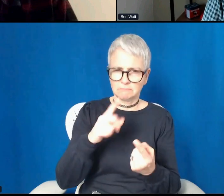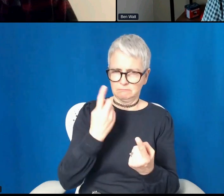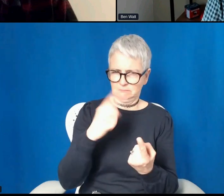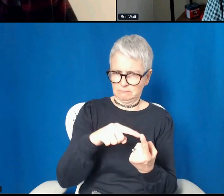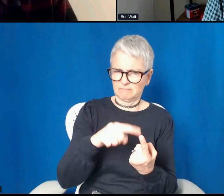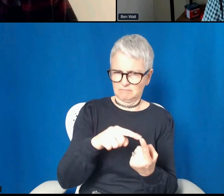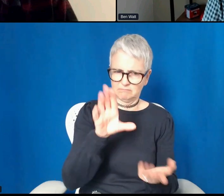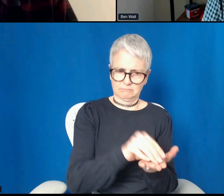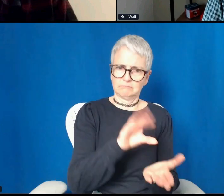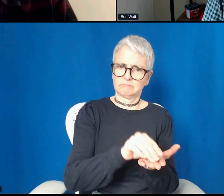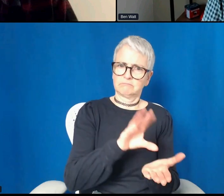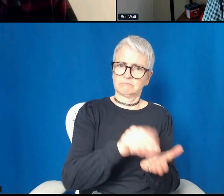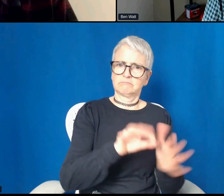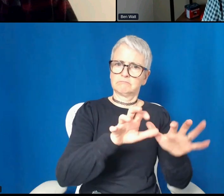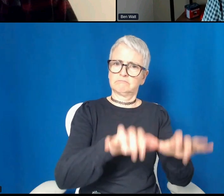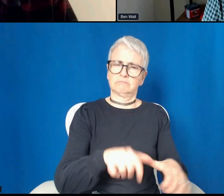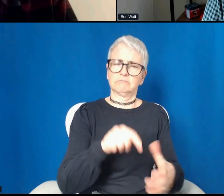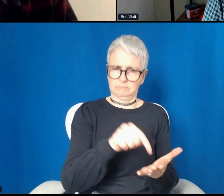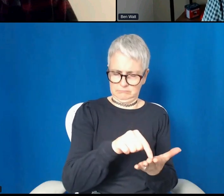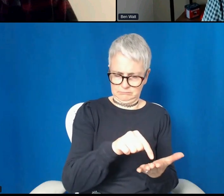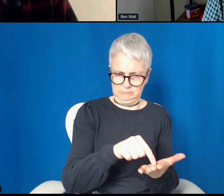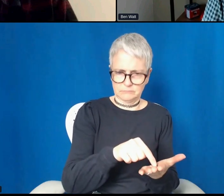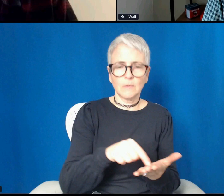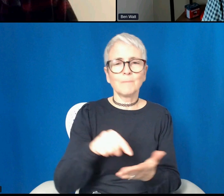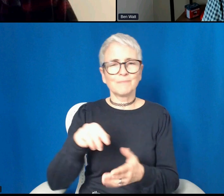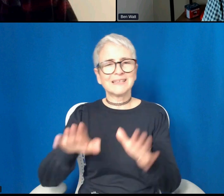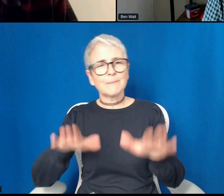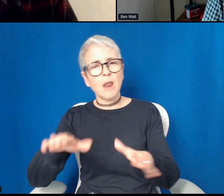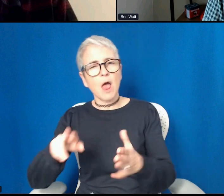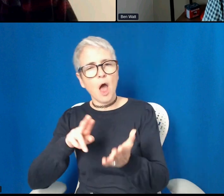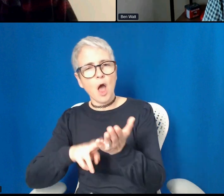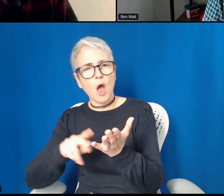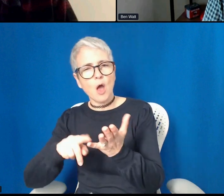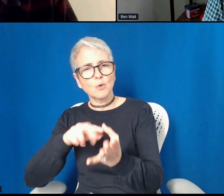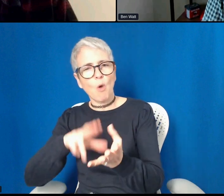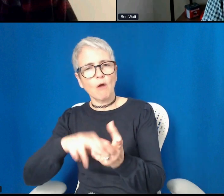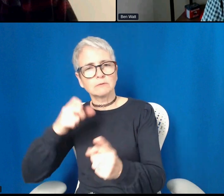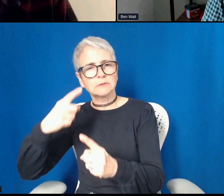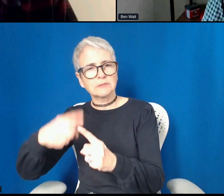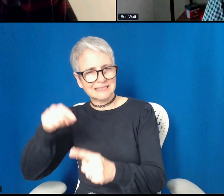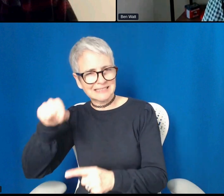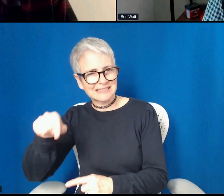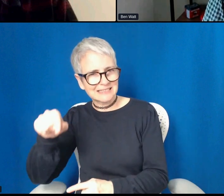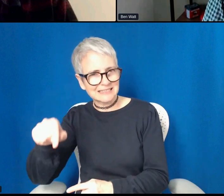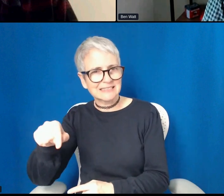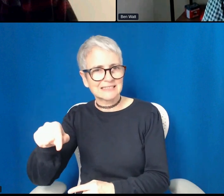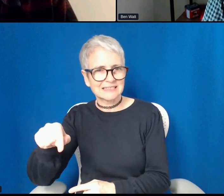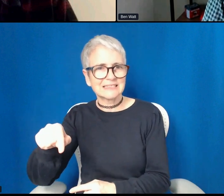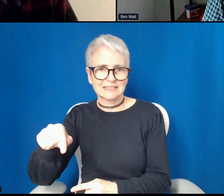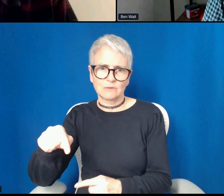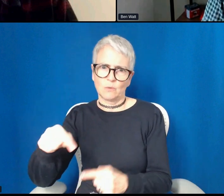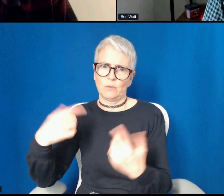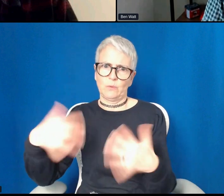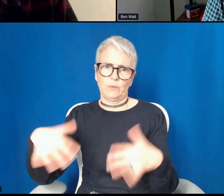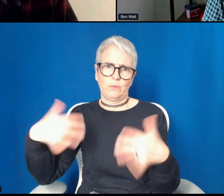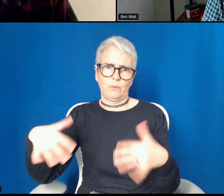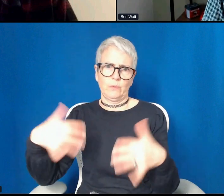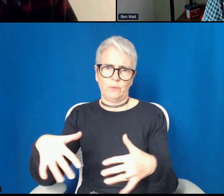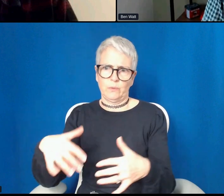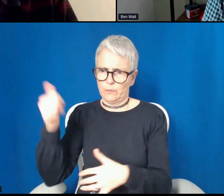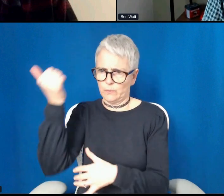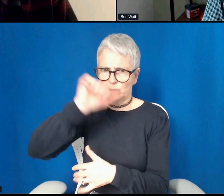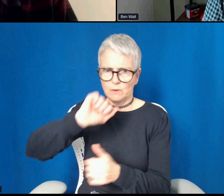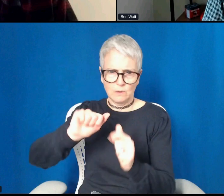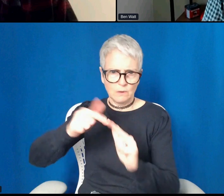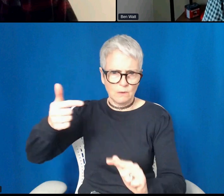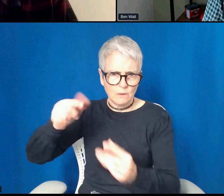dictation platforms out there, that's who nuance is. They create those tools. So, huge capabilities on all things speech